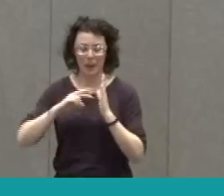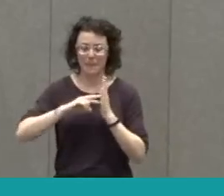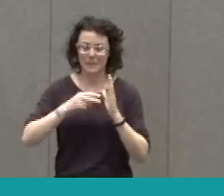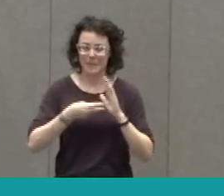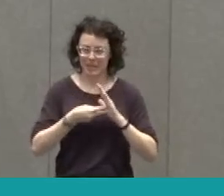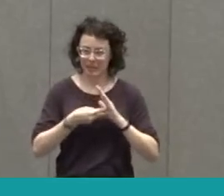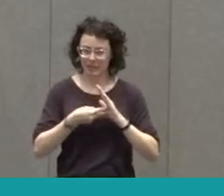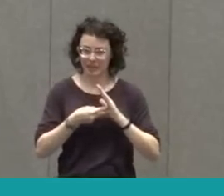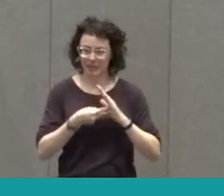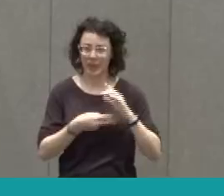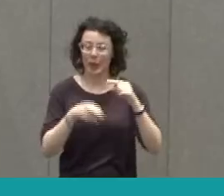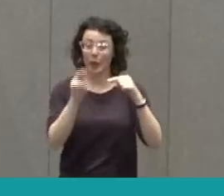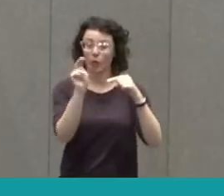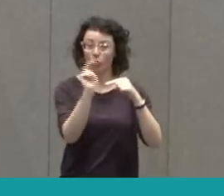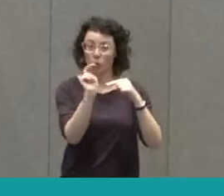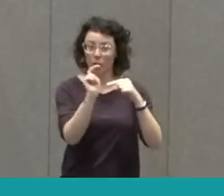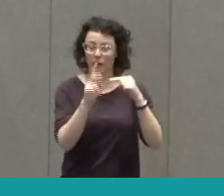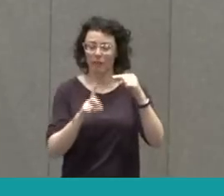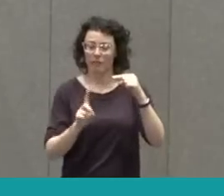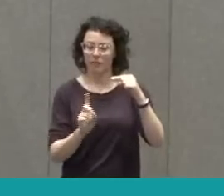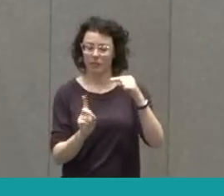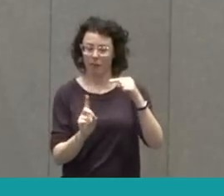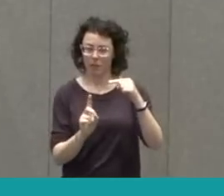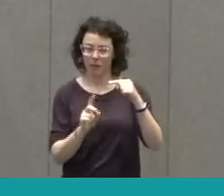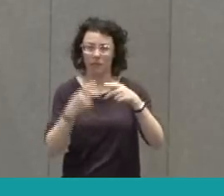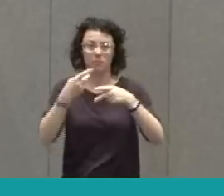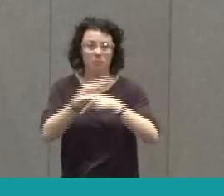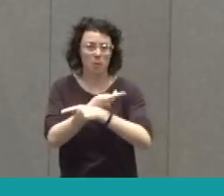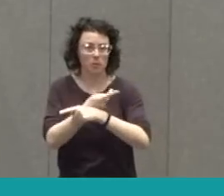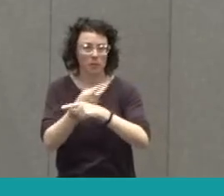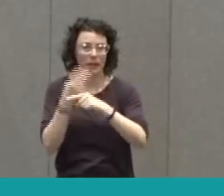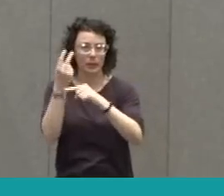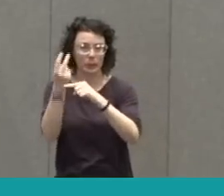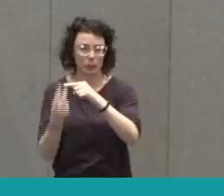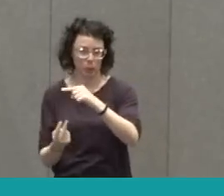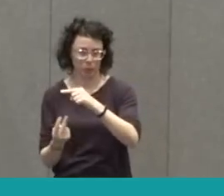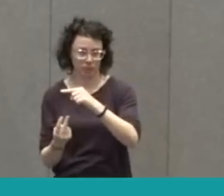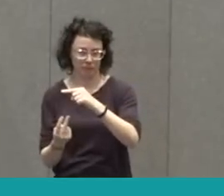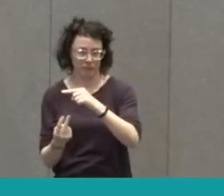and the denominator by 2. I have here 4/6.